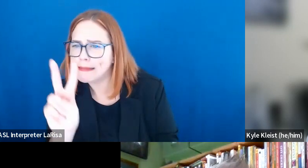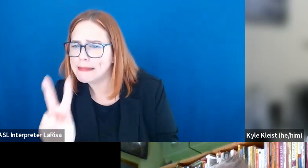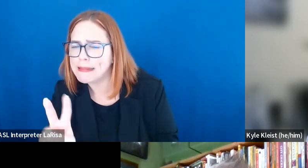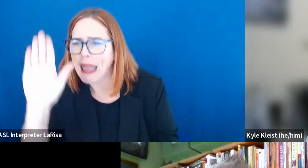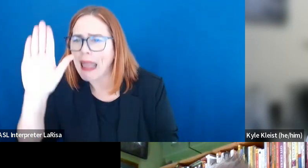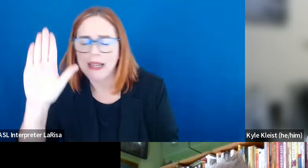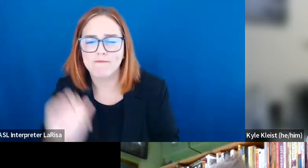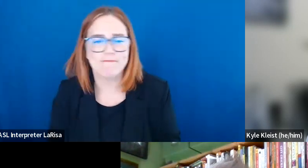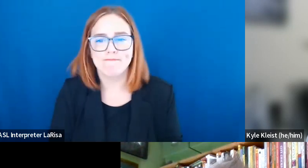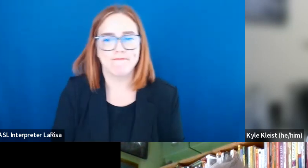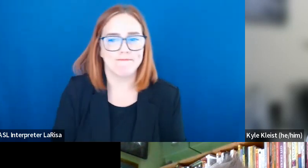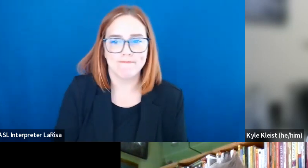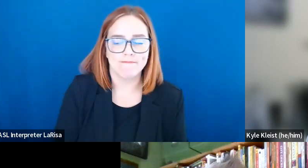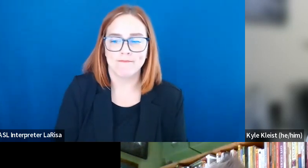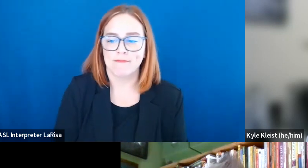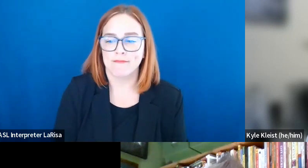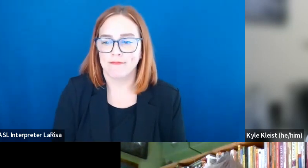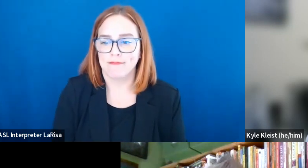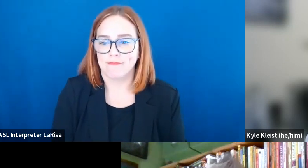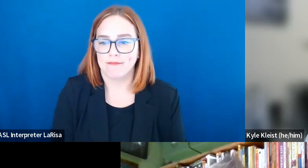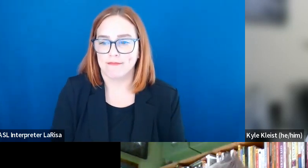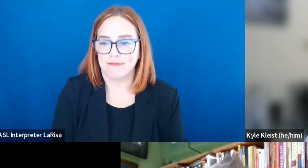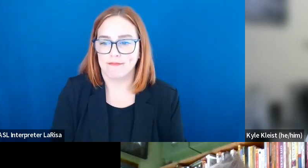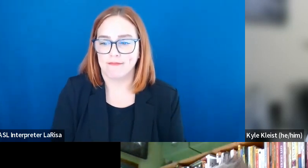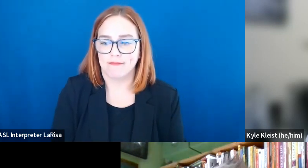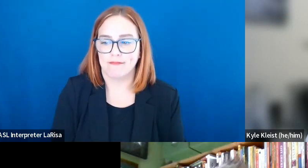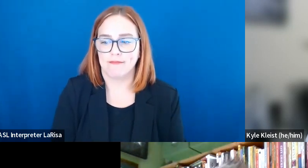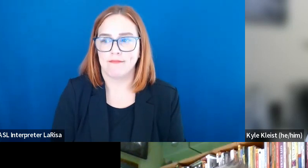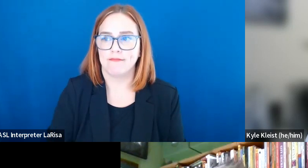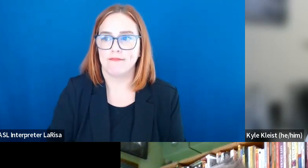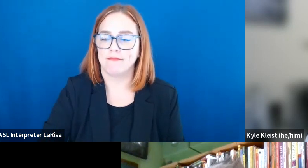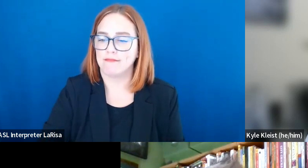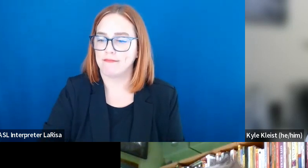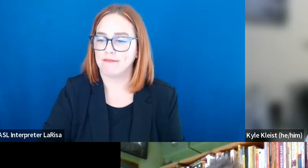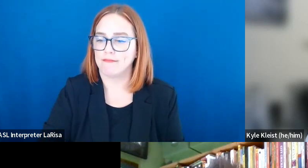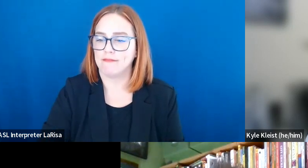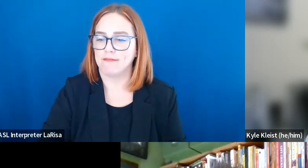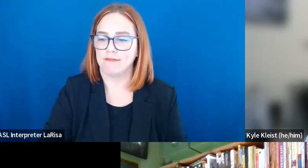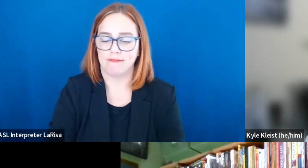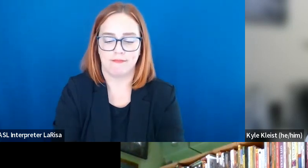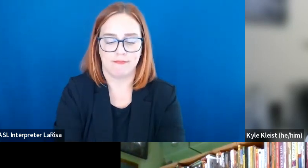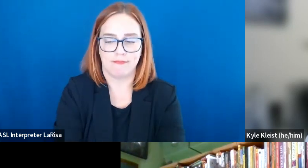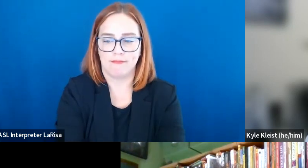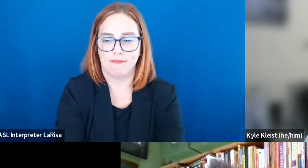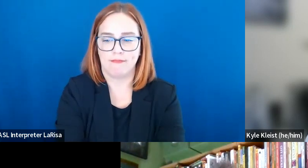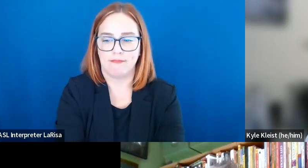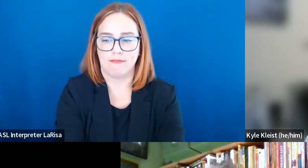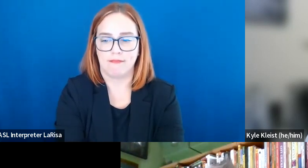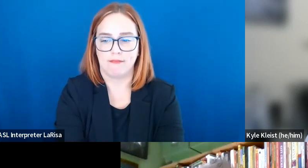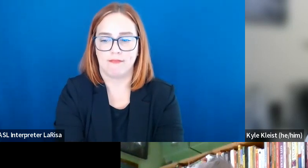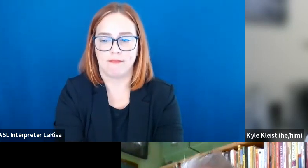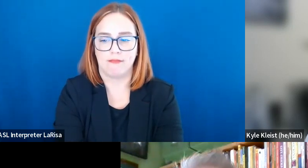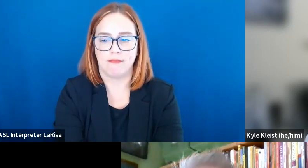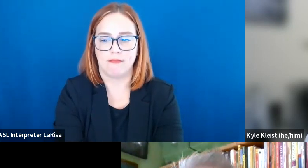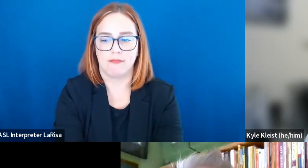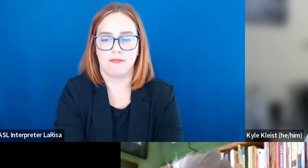well. Okay, Well, Arius, thank you. one just came up. I apologize. You have nothing to